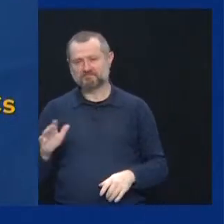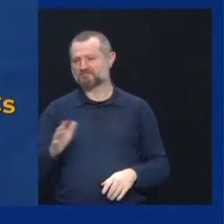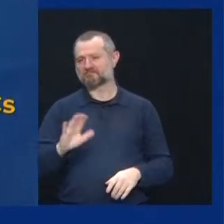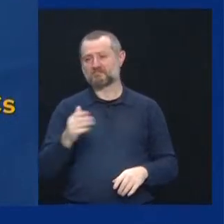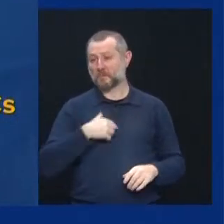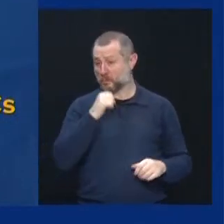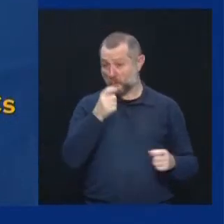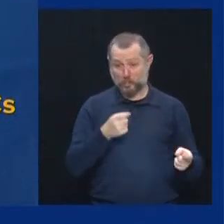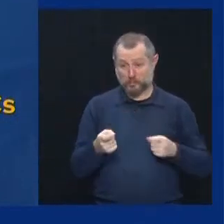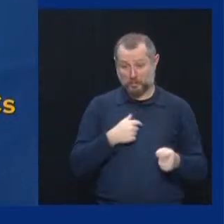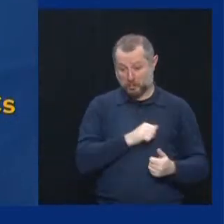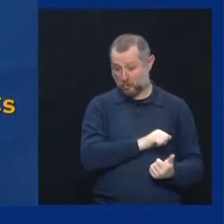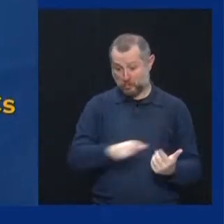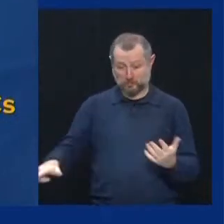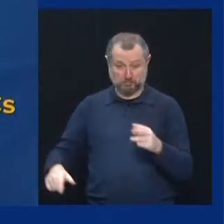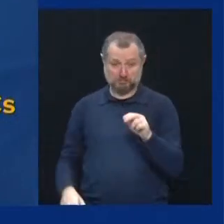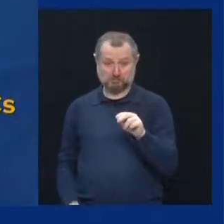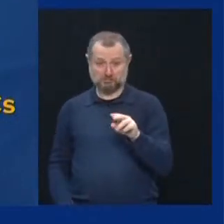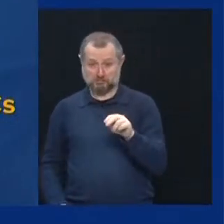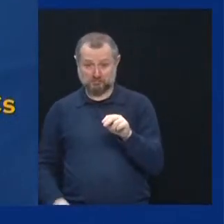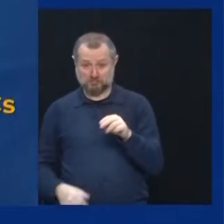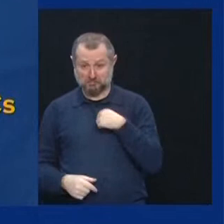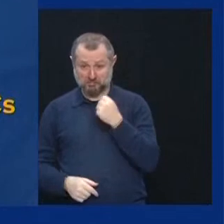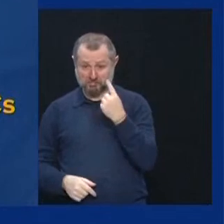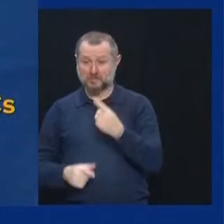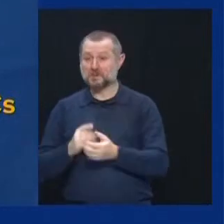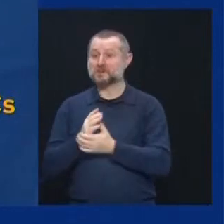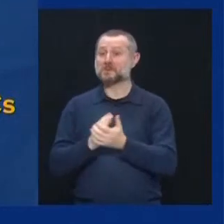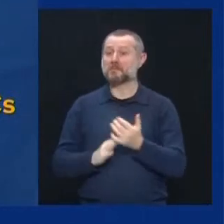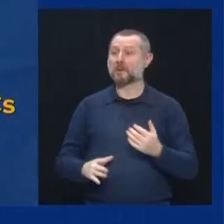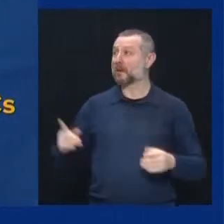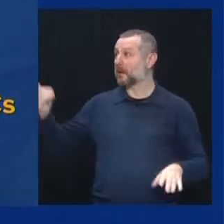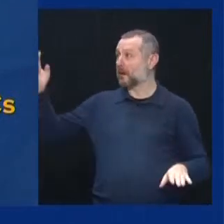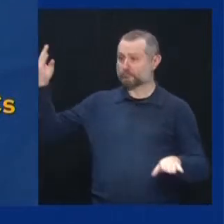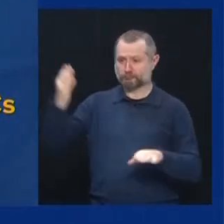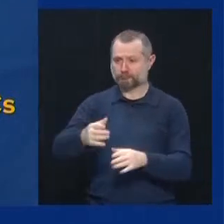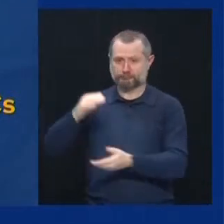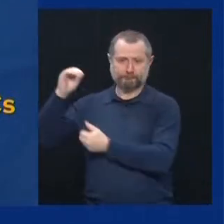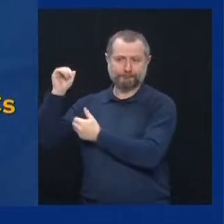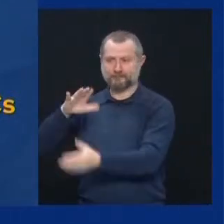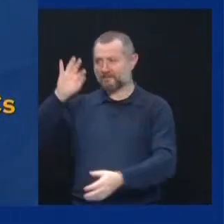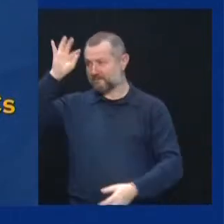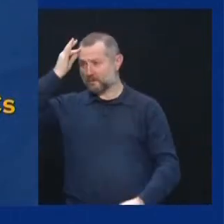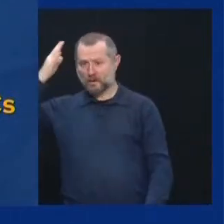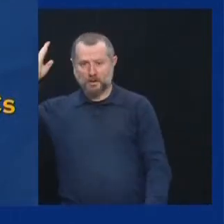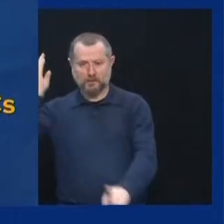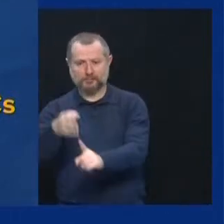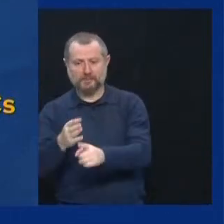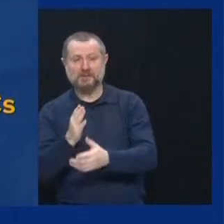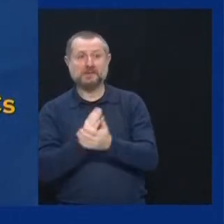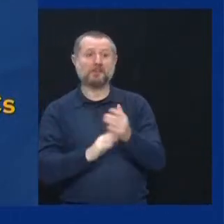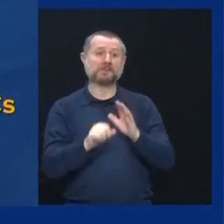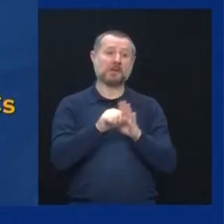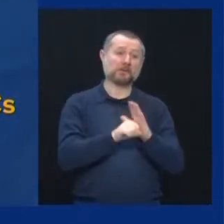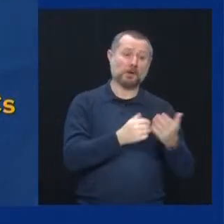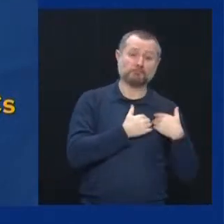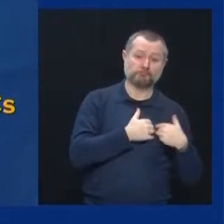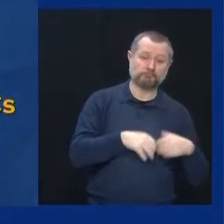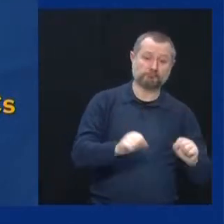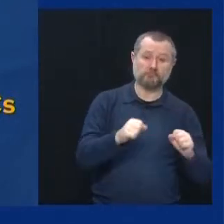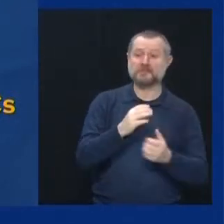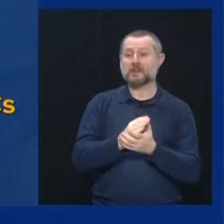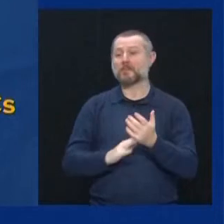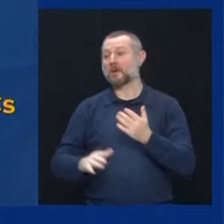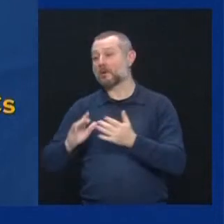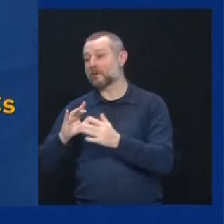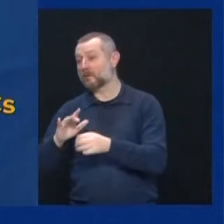distribution sites. I understand that. Some are done directly by the Fed, some are done by the state, some are done by the local, some are done by pharmacies,